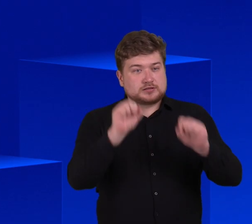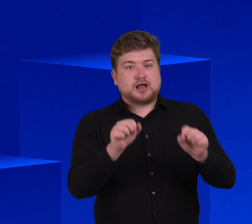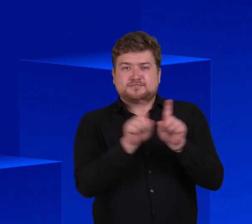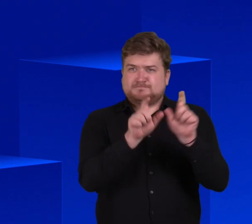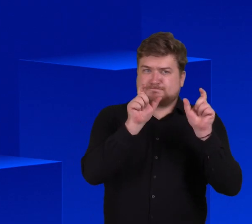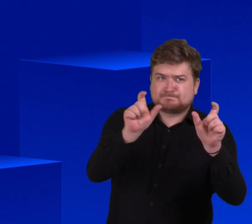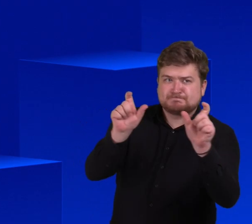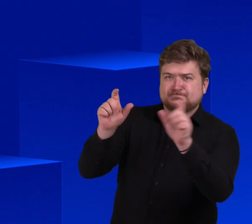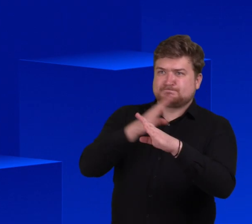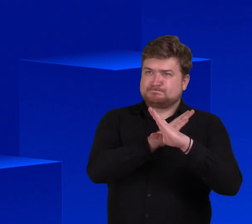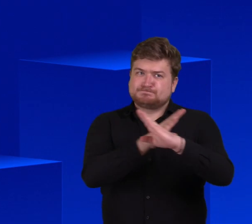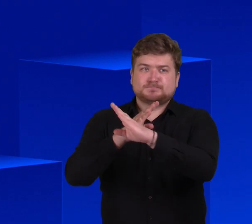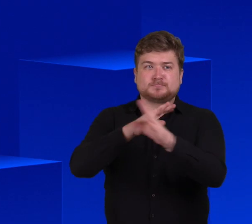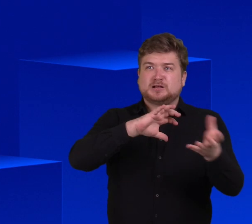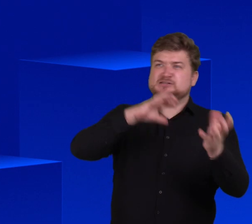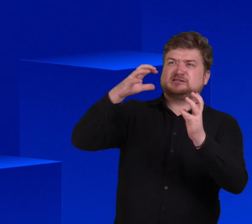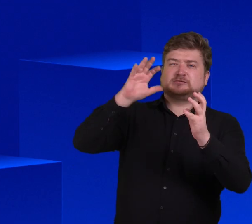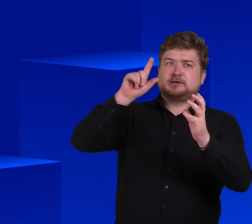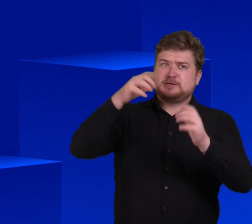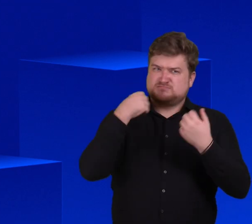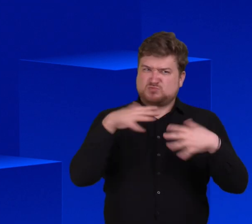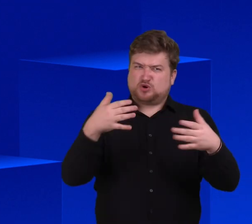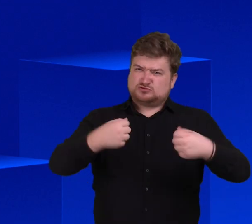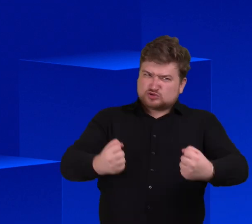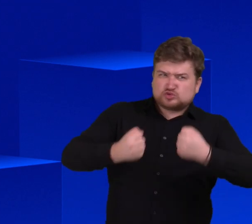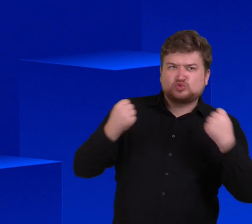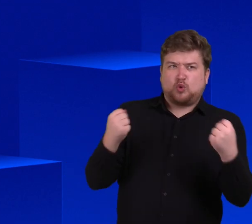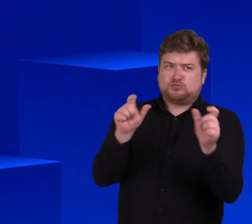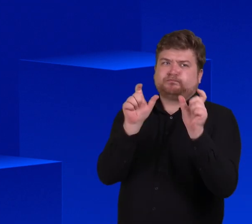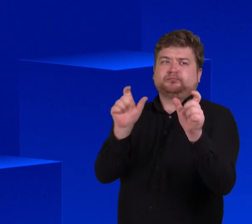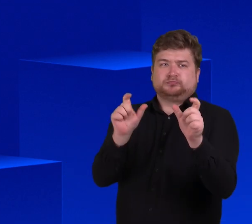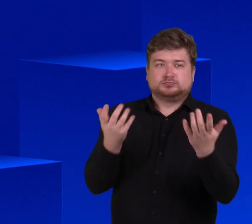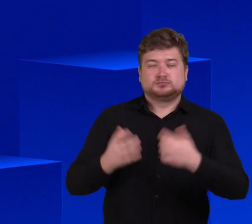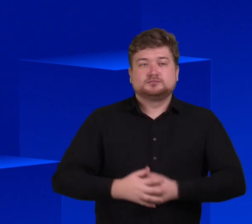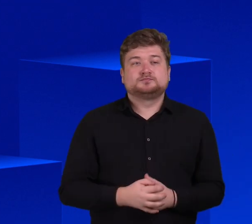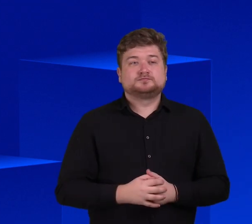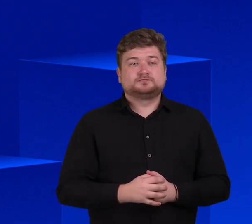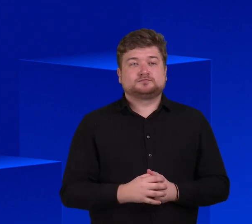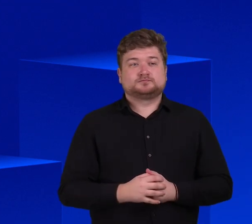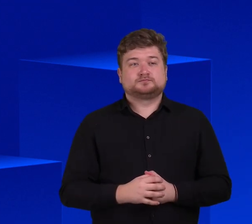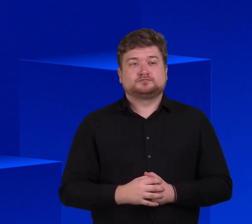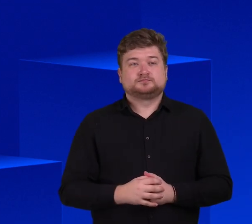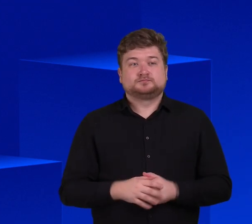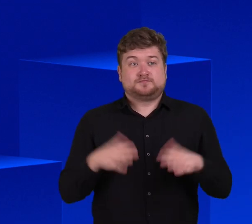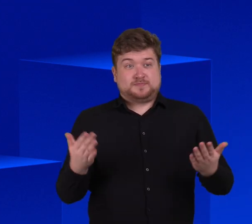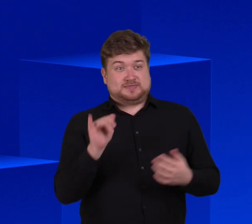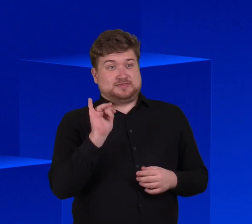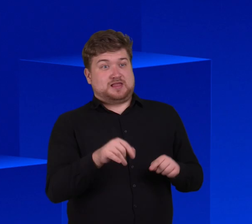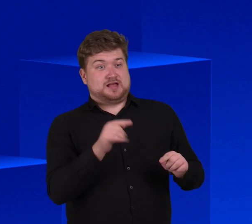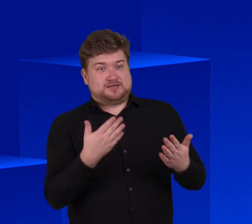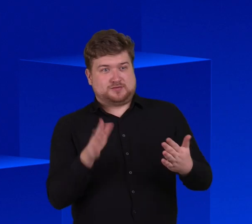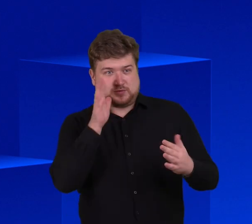This is a matter of huge discussion, and we're happy to see that our